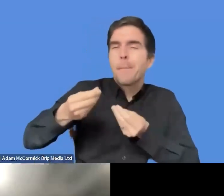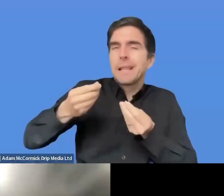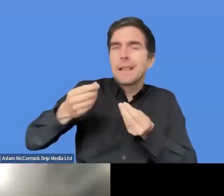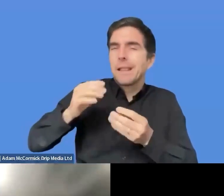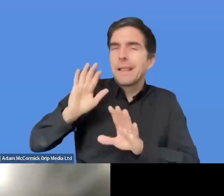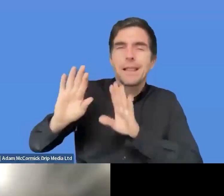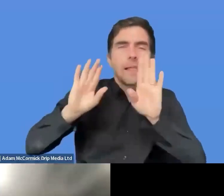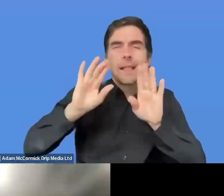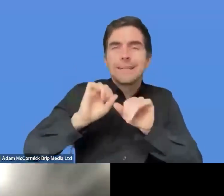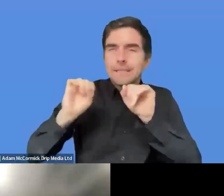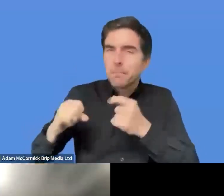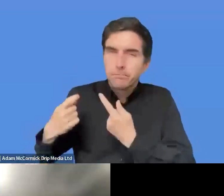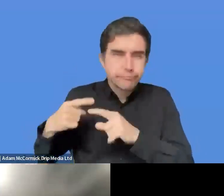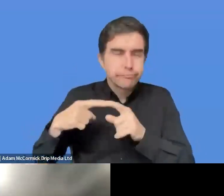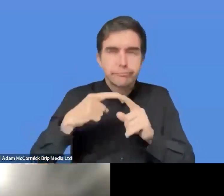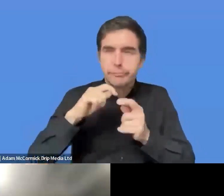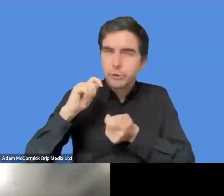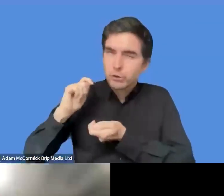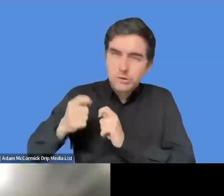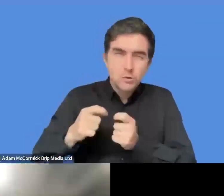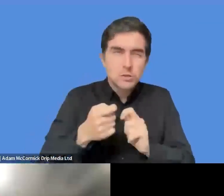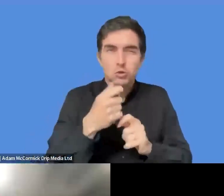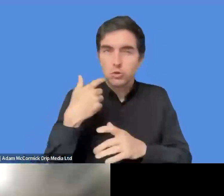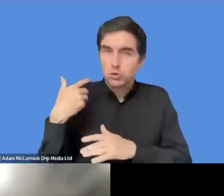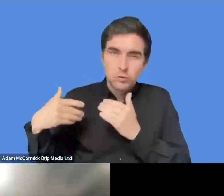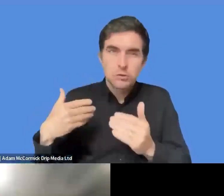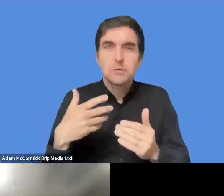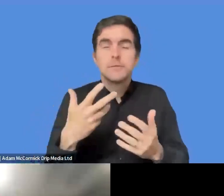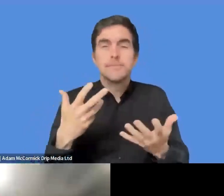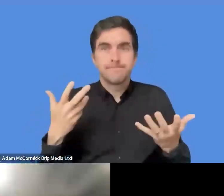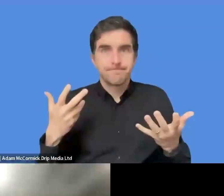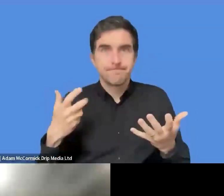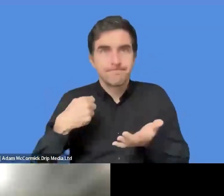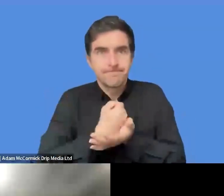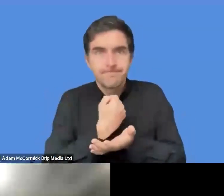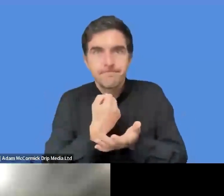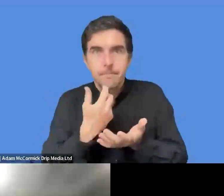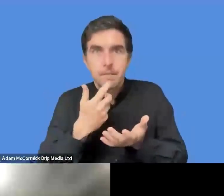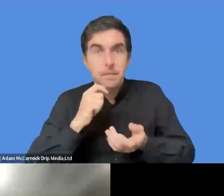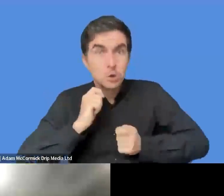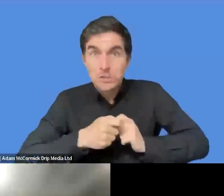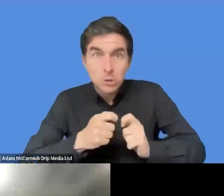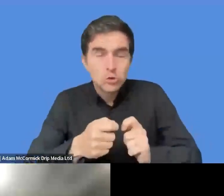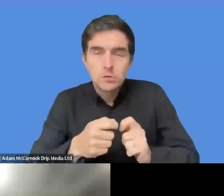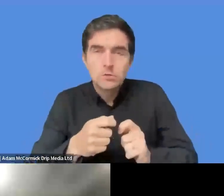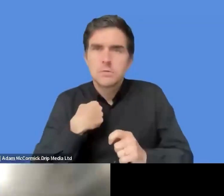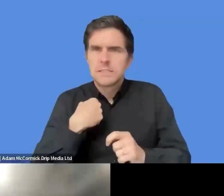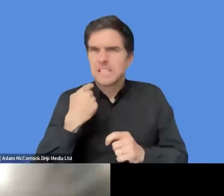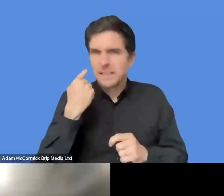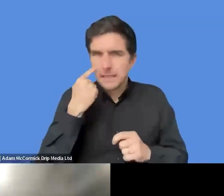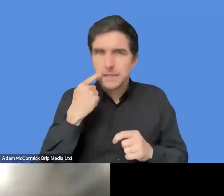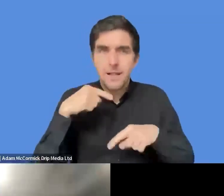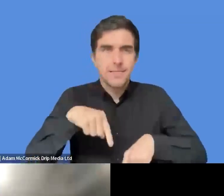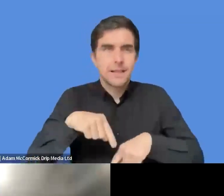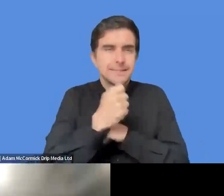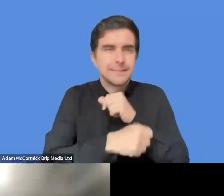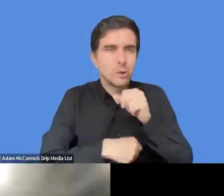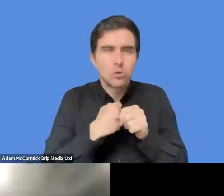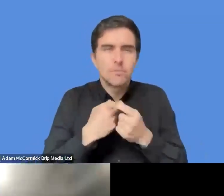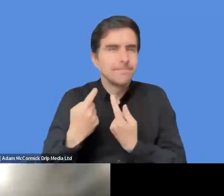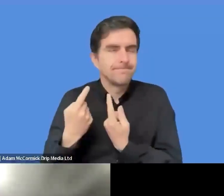are prone to changes. So we can say for maybe this year it's a different amount, but in the coming year it'll be a different amount as